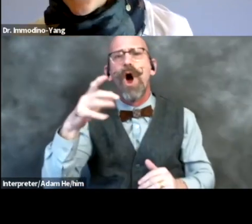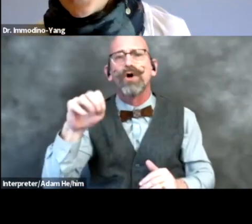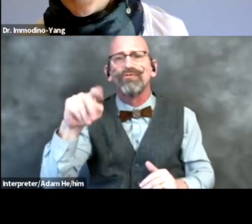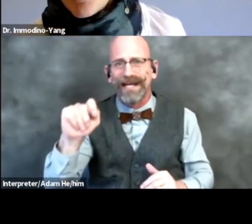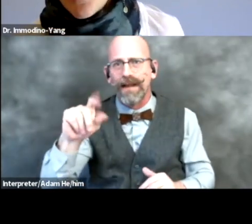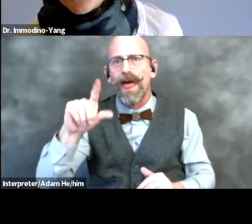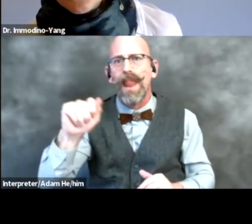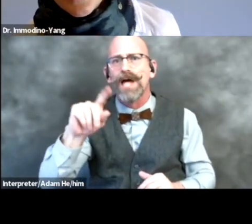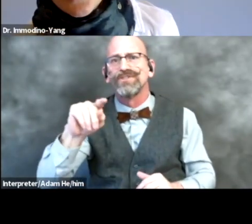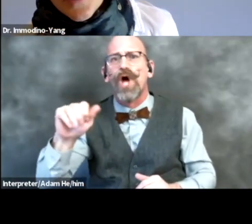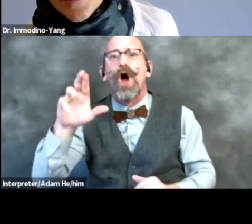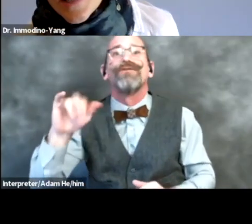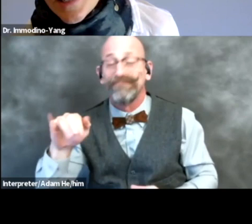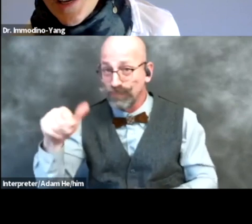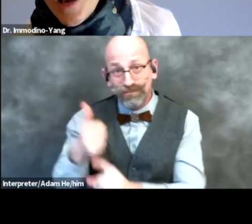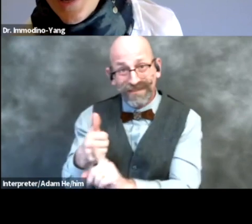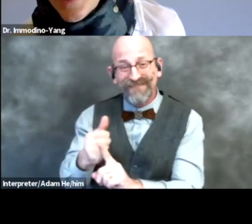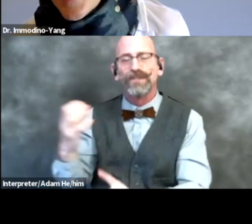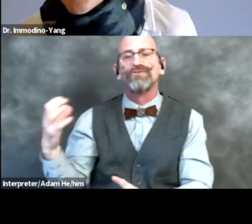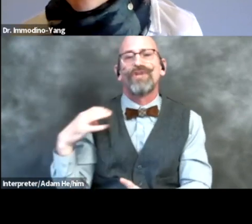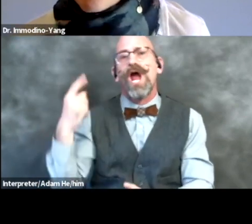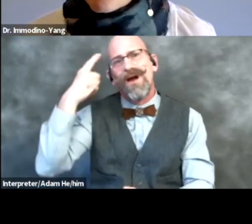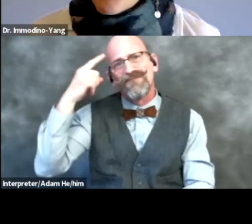of the Fine Arts Department at USC.